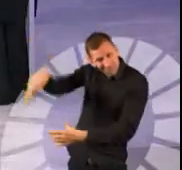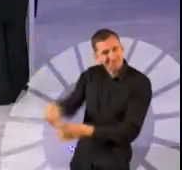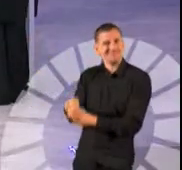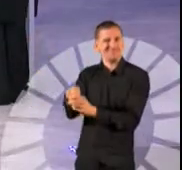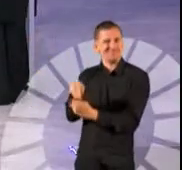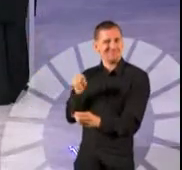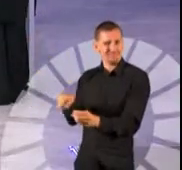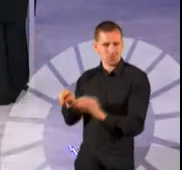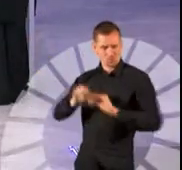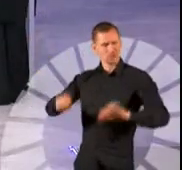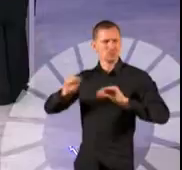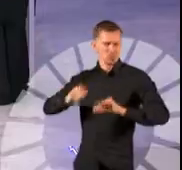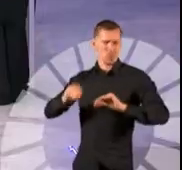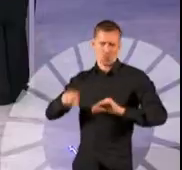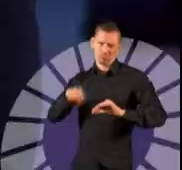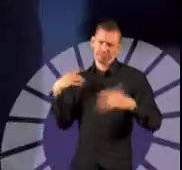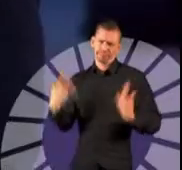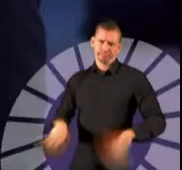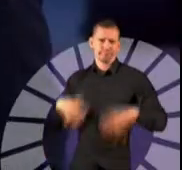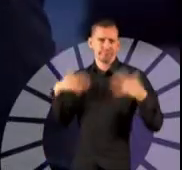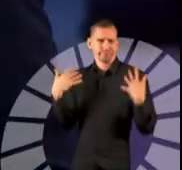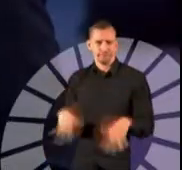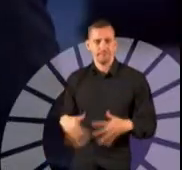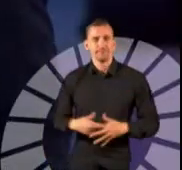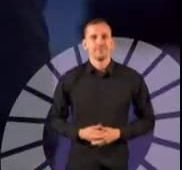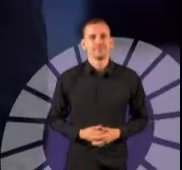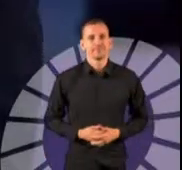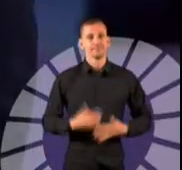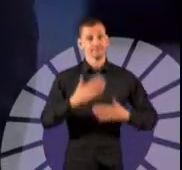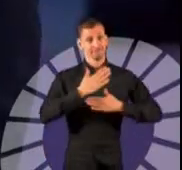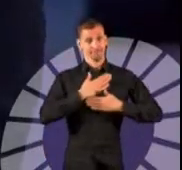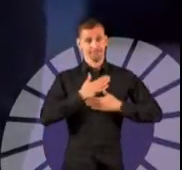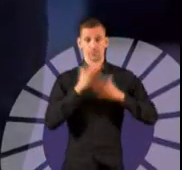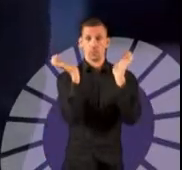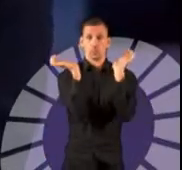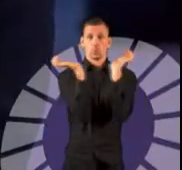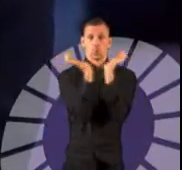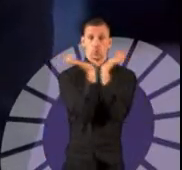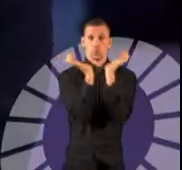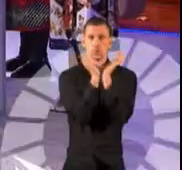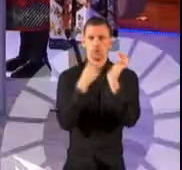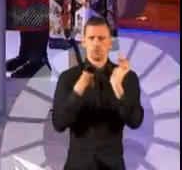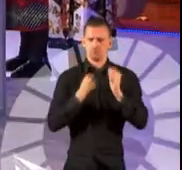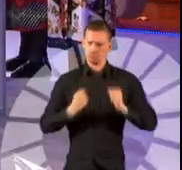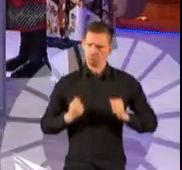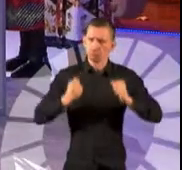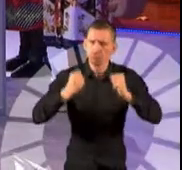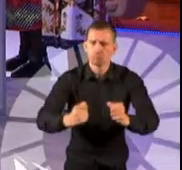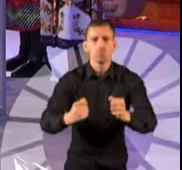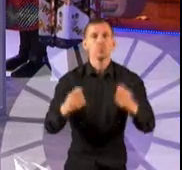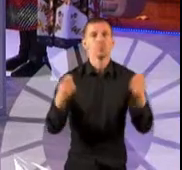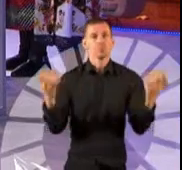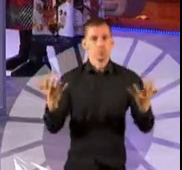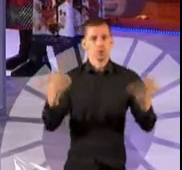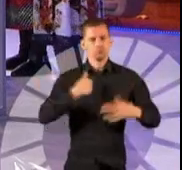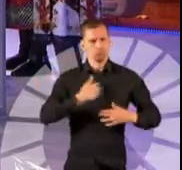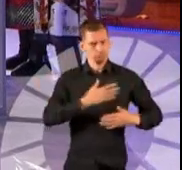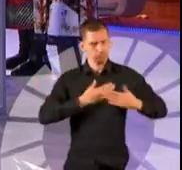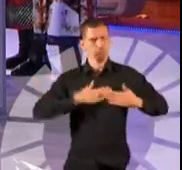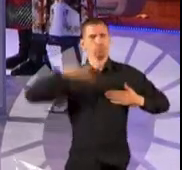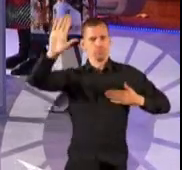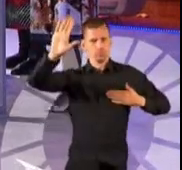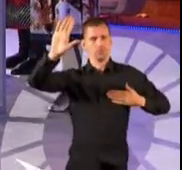And one of the commitments that UNESCO made at this forum is to find 80 to provide for